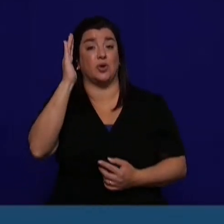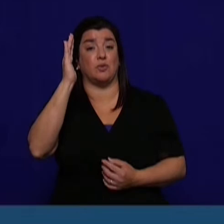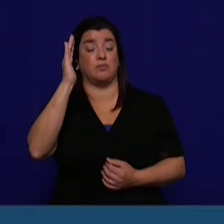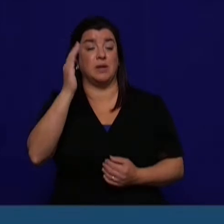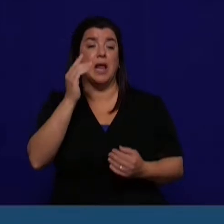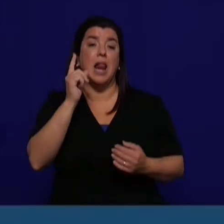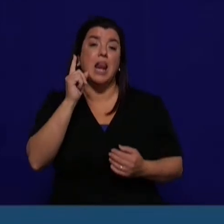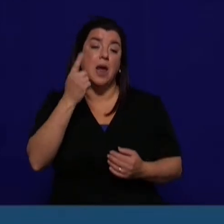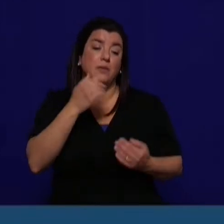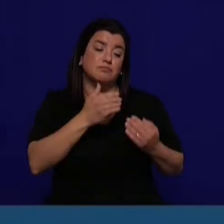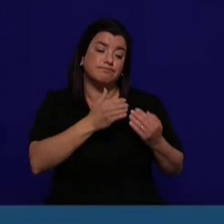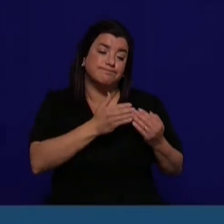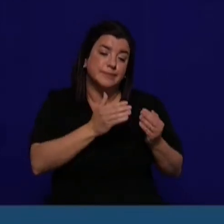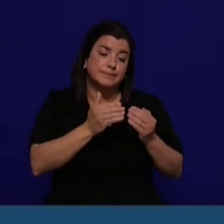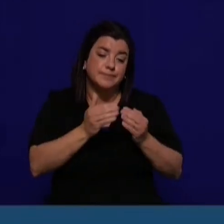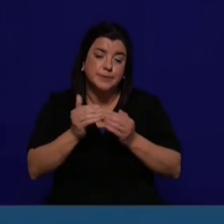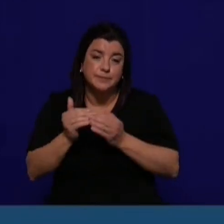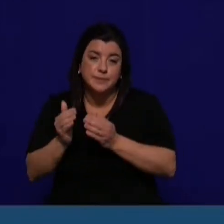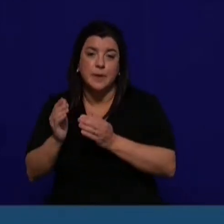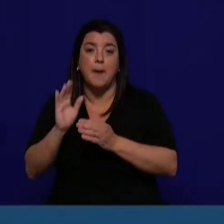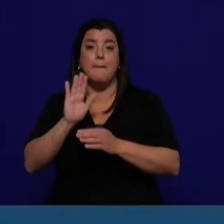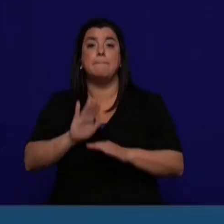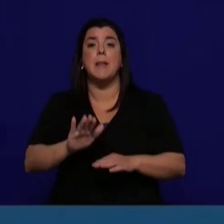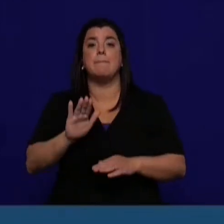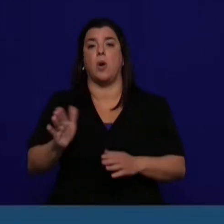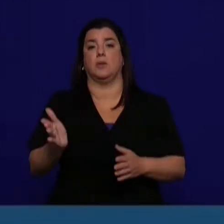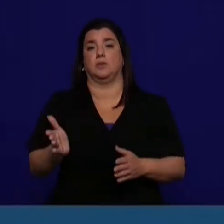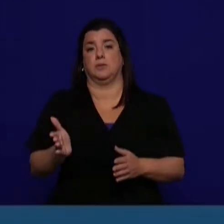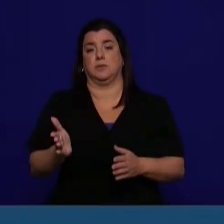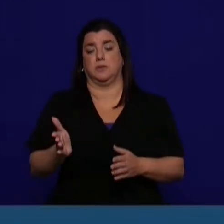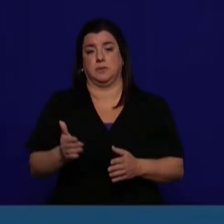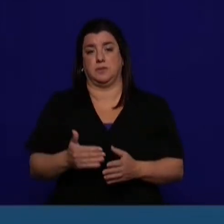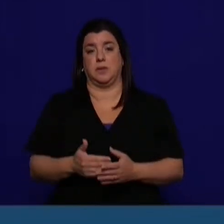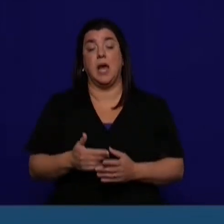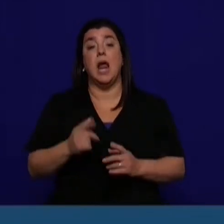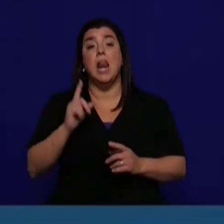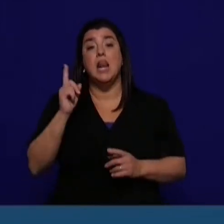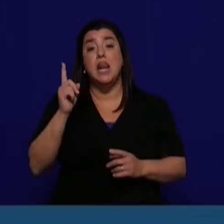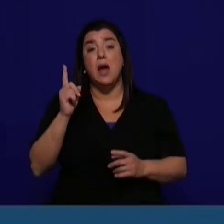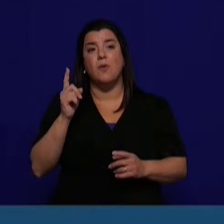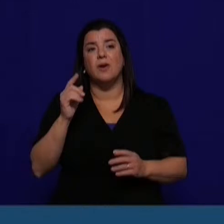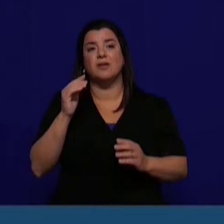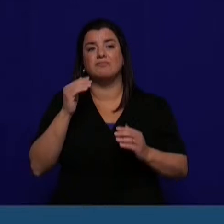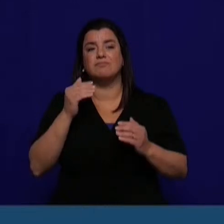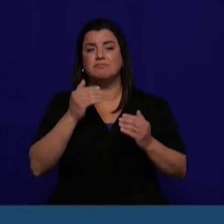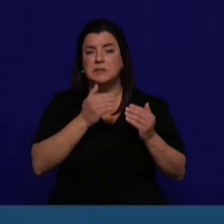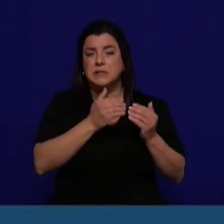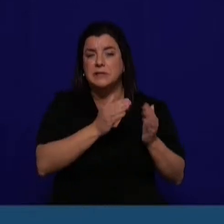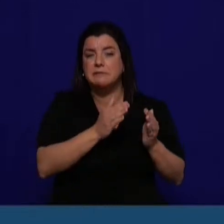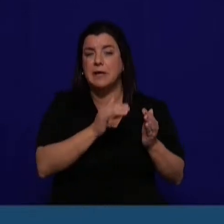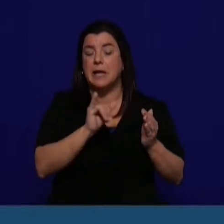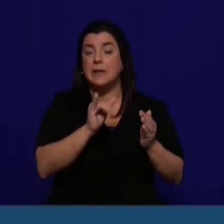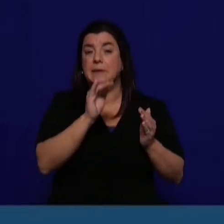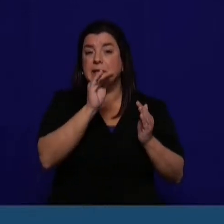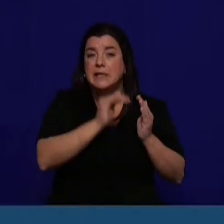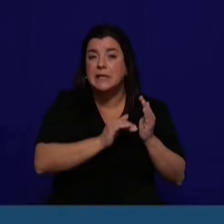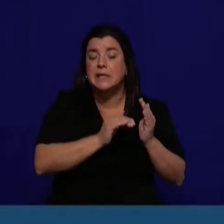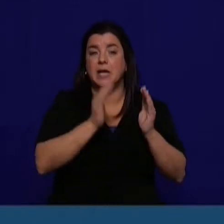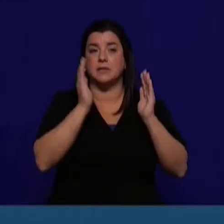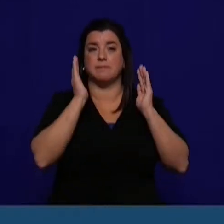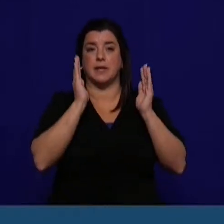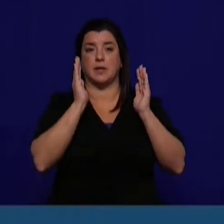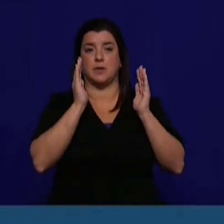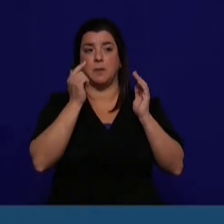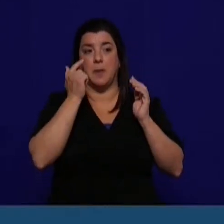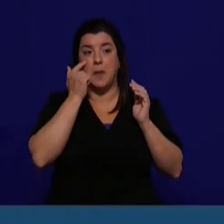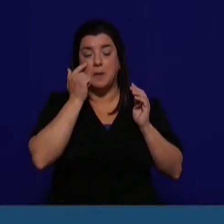u mbagħad dawk il-miżuri li huma inqas ta' riskju. Ħalli inti tkun tista' tibda tara jekk ikun hemm impatt bil-mod il-mod.